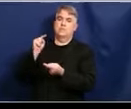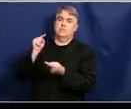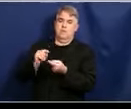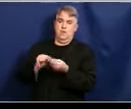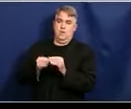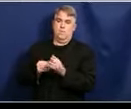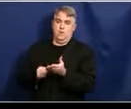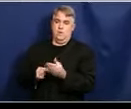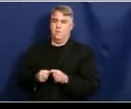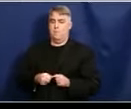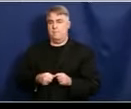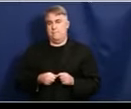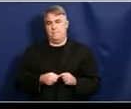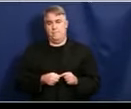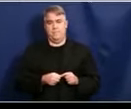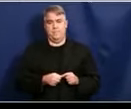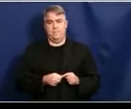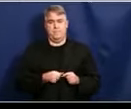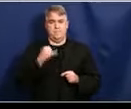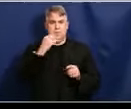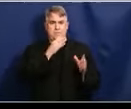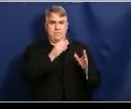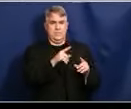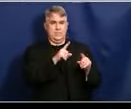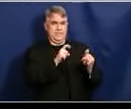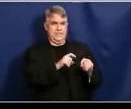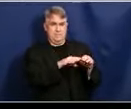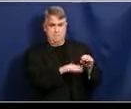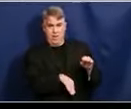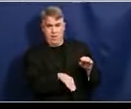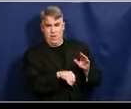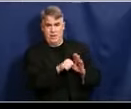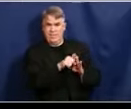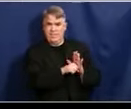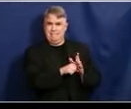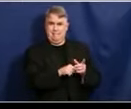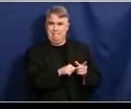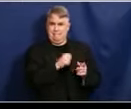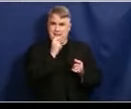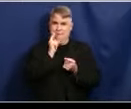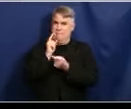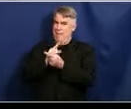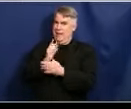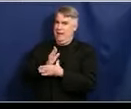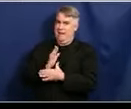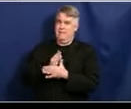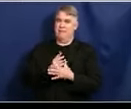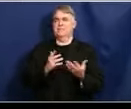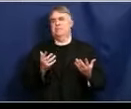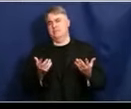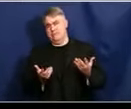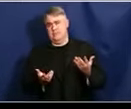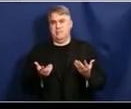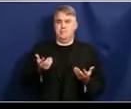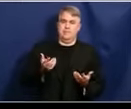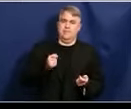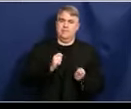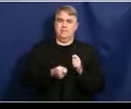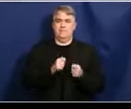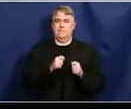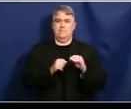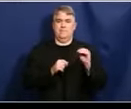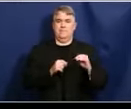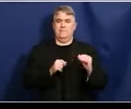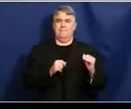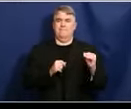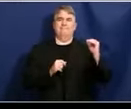unadjusted. And if you are below, you run the risk, counties run the risk of the adjusted case rate actually even being